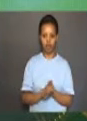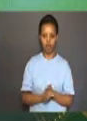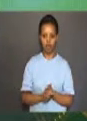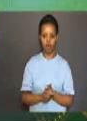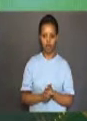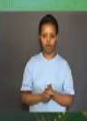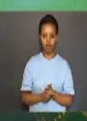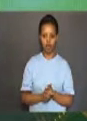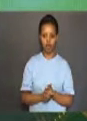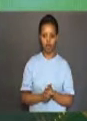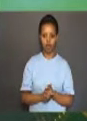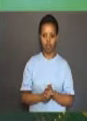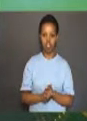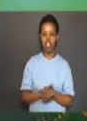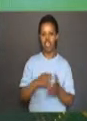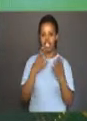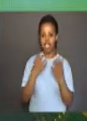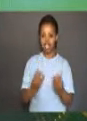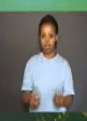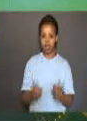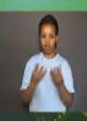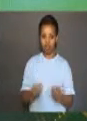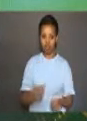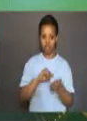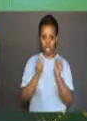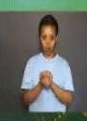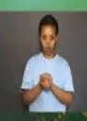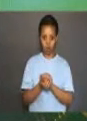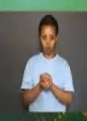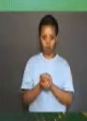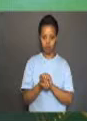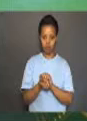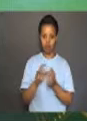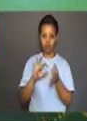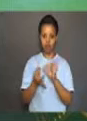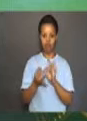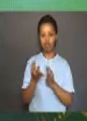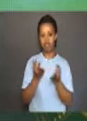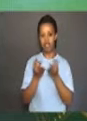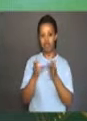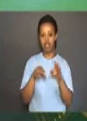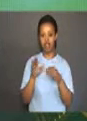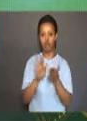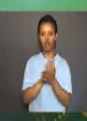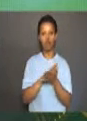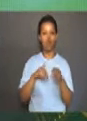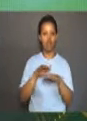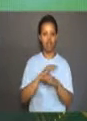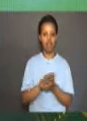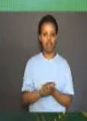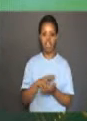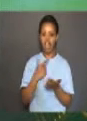down the definition of evolution on a sheet of notebook paper. When you